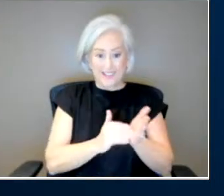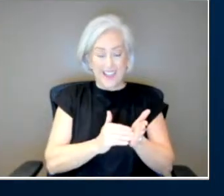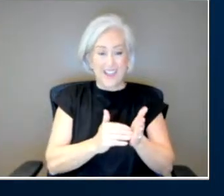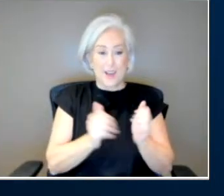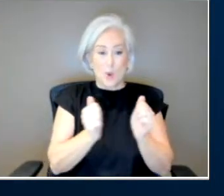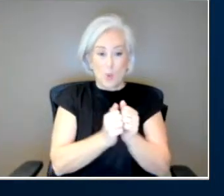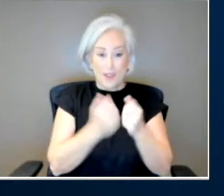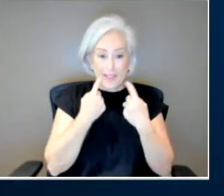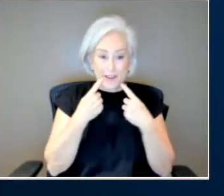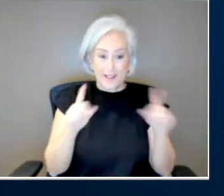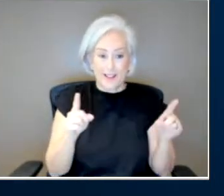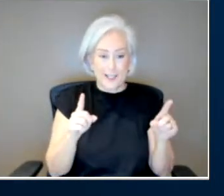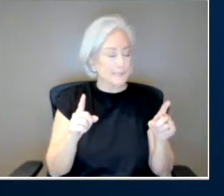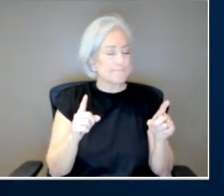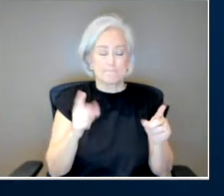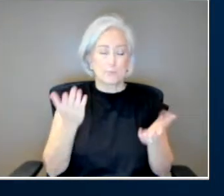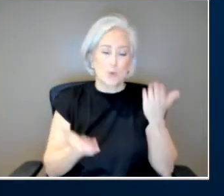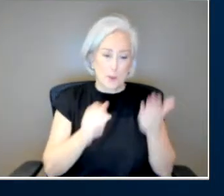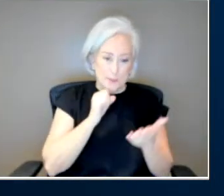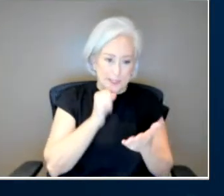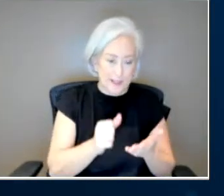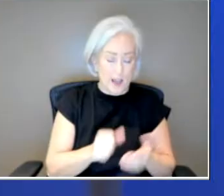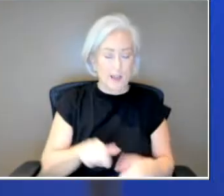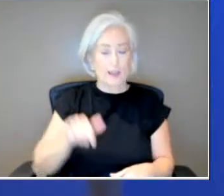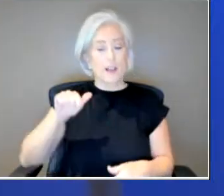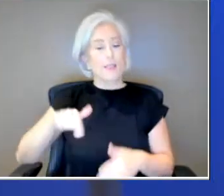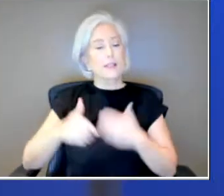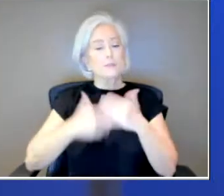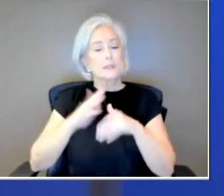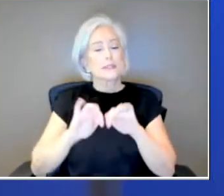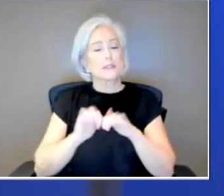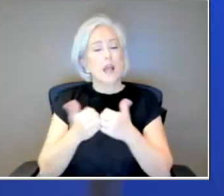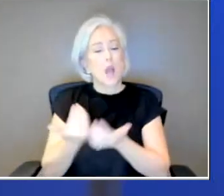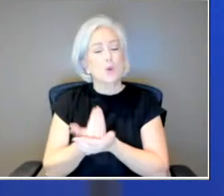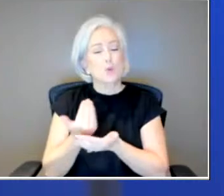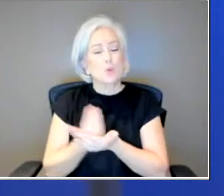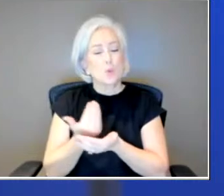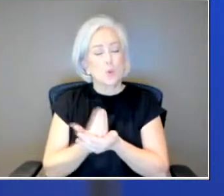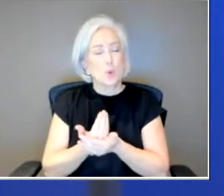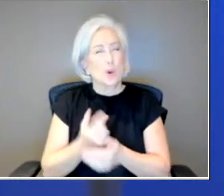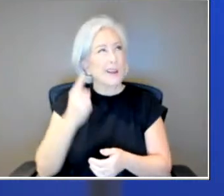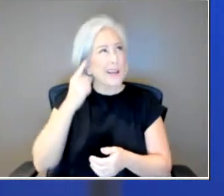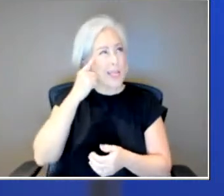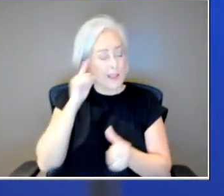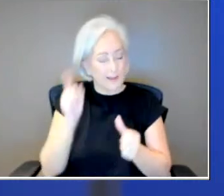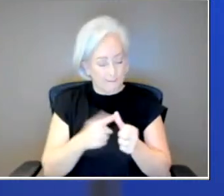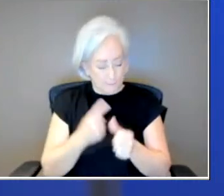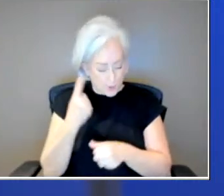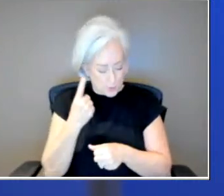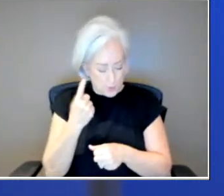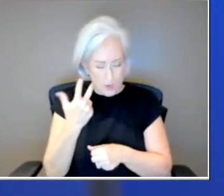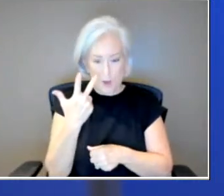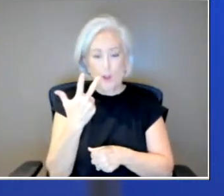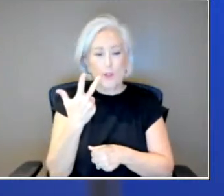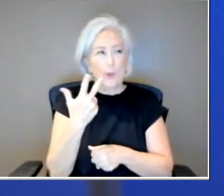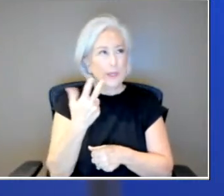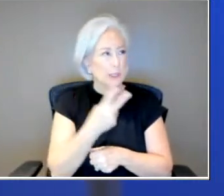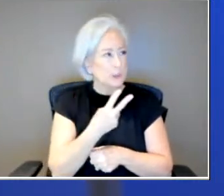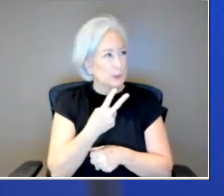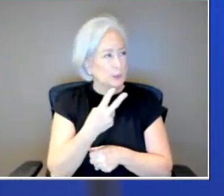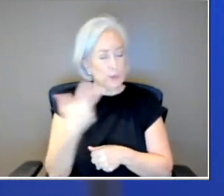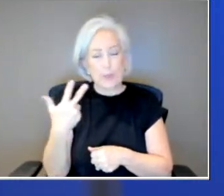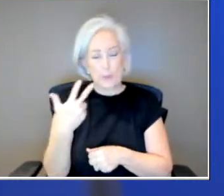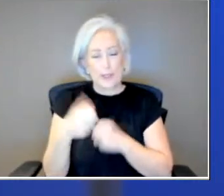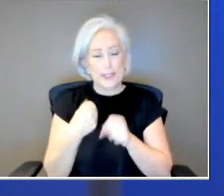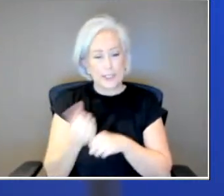the procedure is. Yeah, so I think I did the first one of these probably 3 years ago, 2 or 3 years ago here at KU, and we were doing